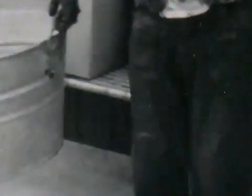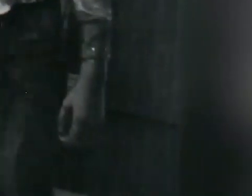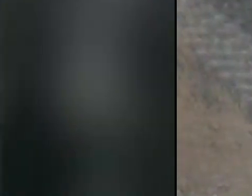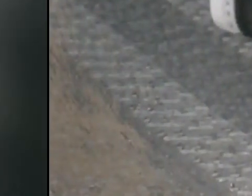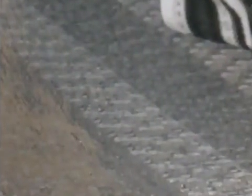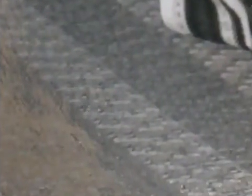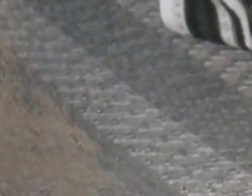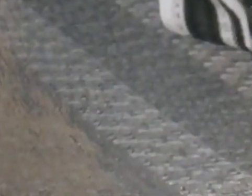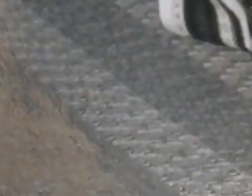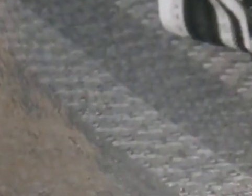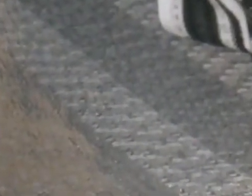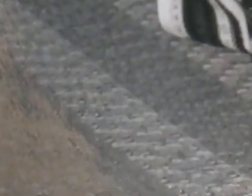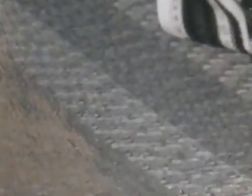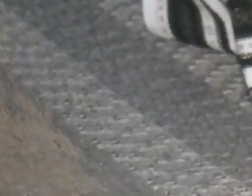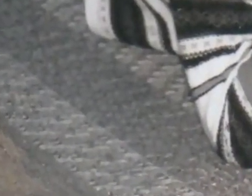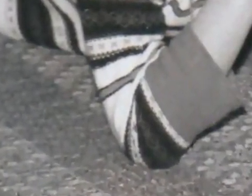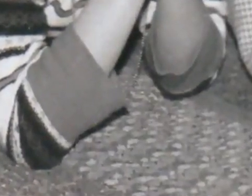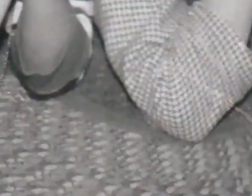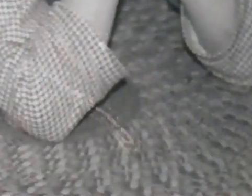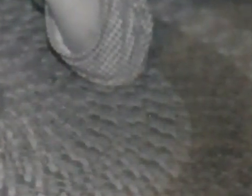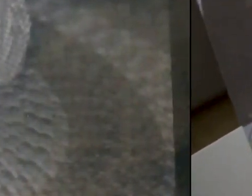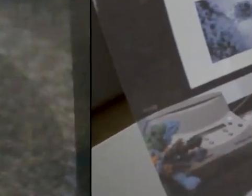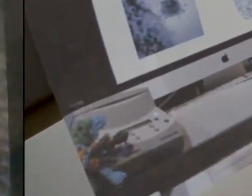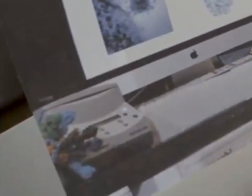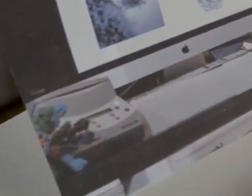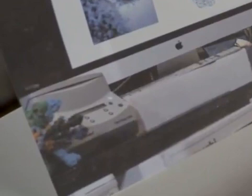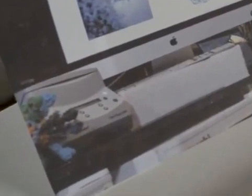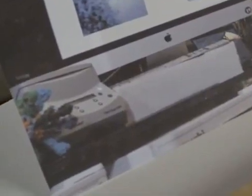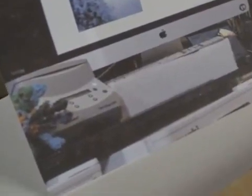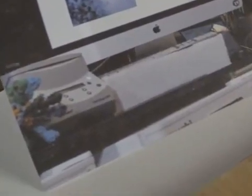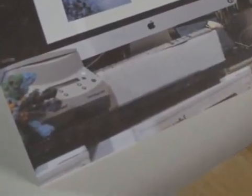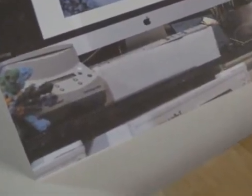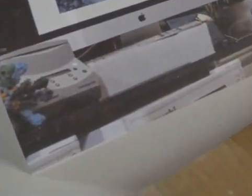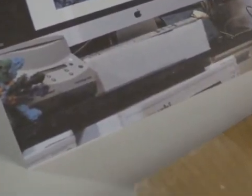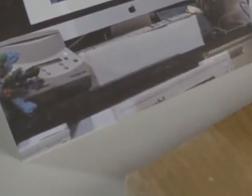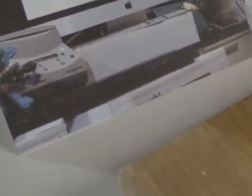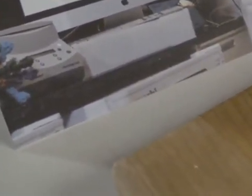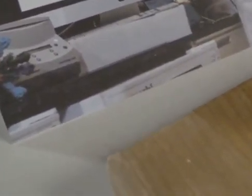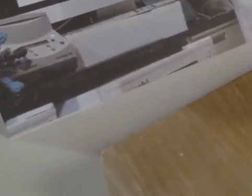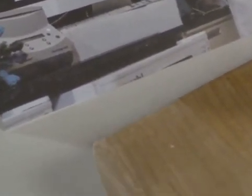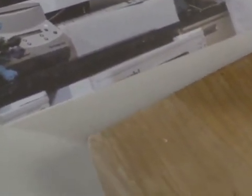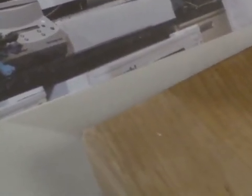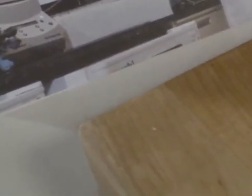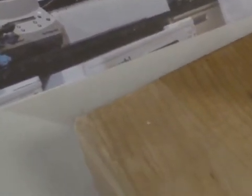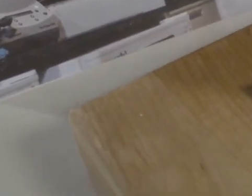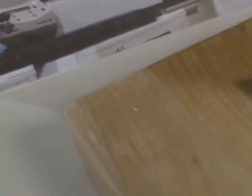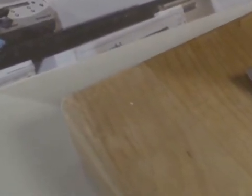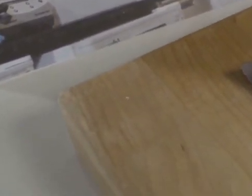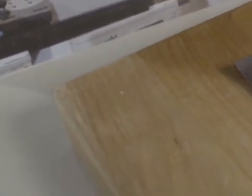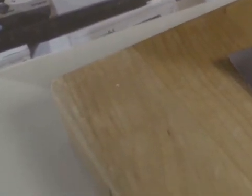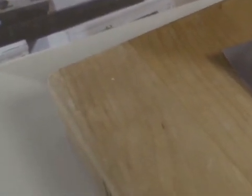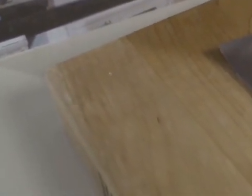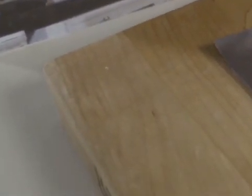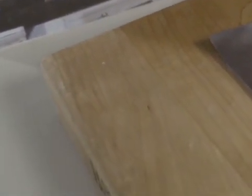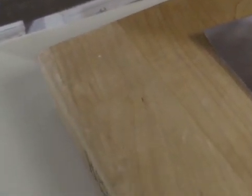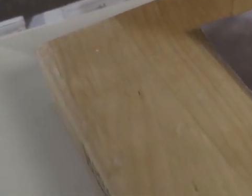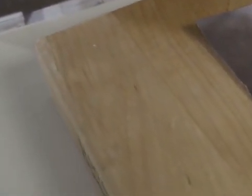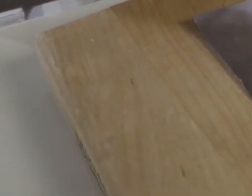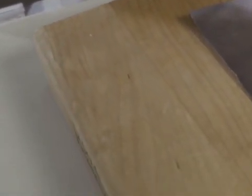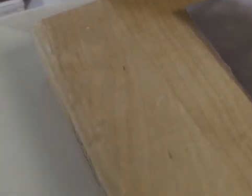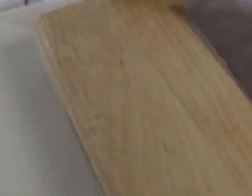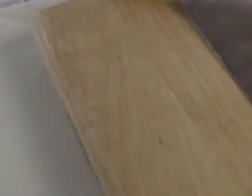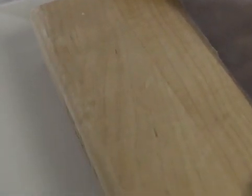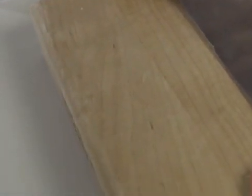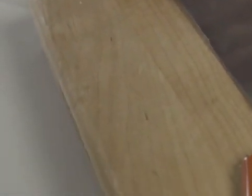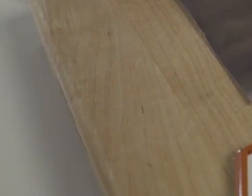him. is kind of a big deal. George Bush came and visited his lab once and called him Big Barney. Big Barney is